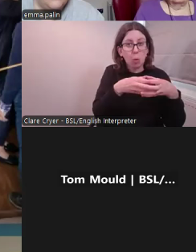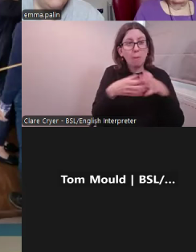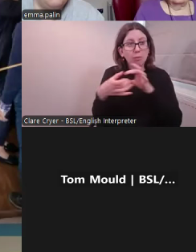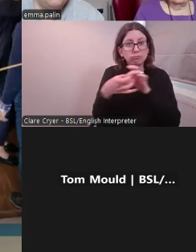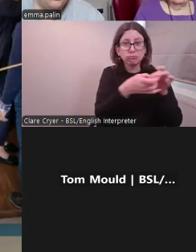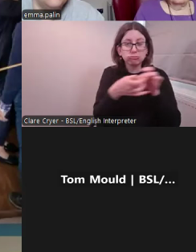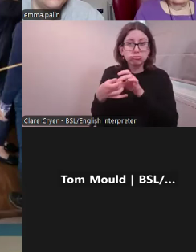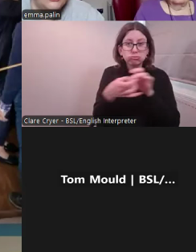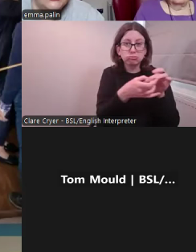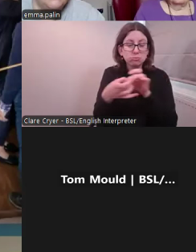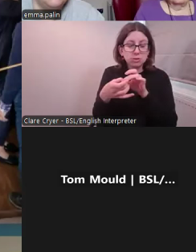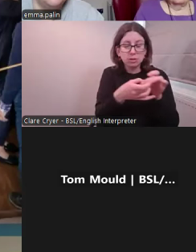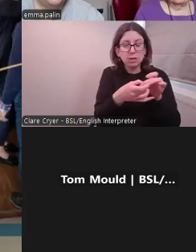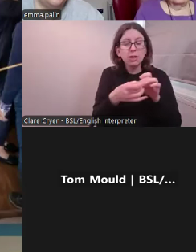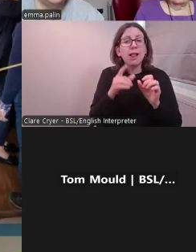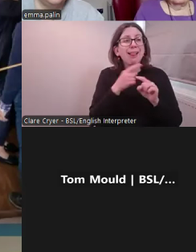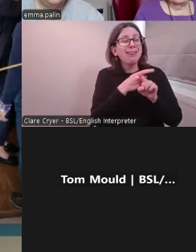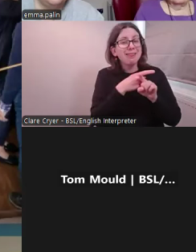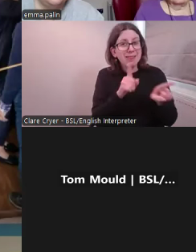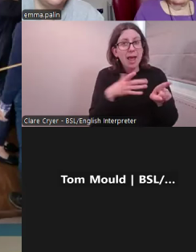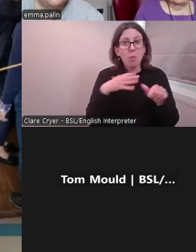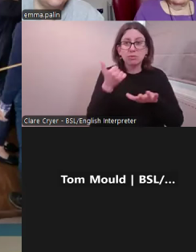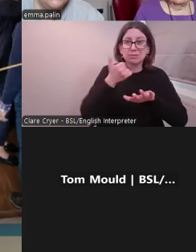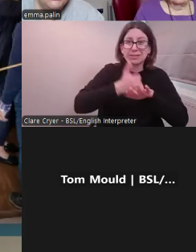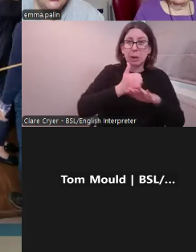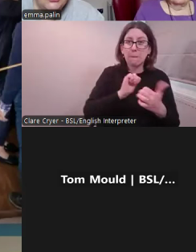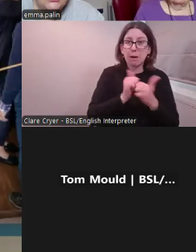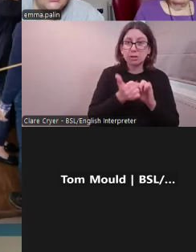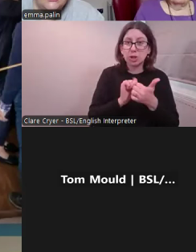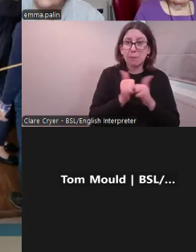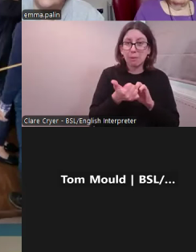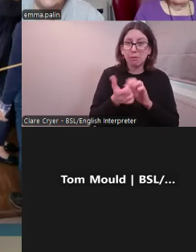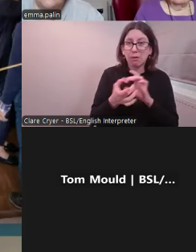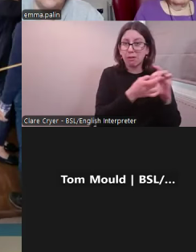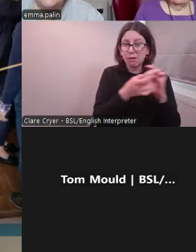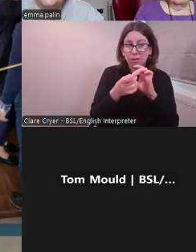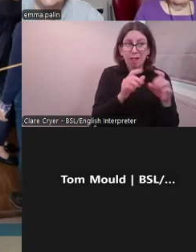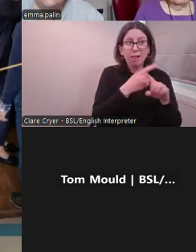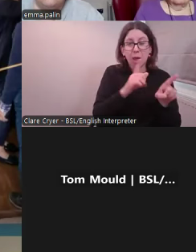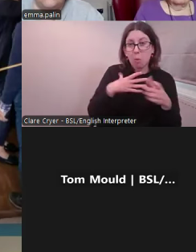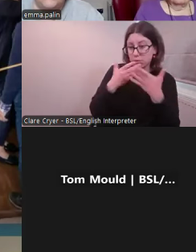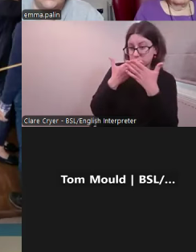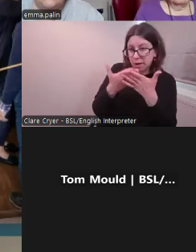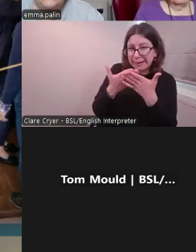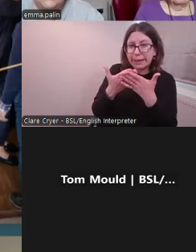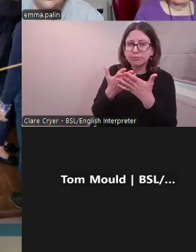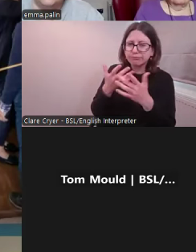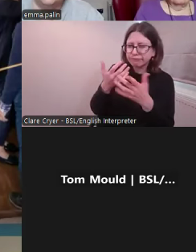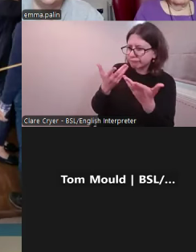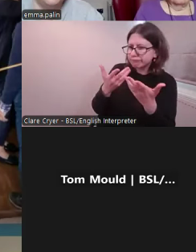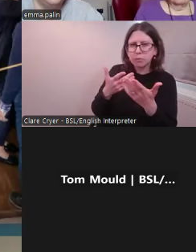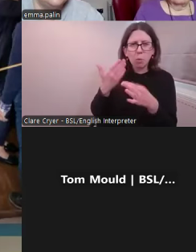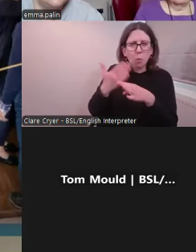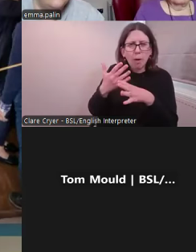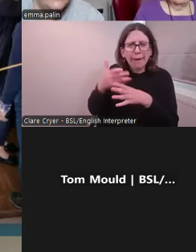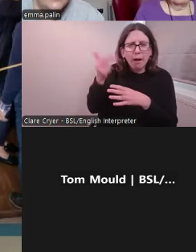They wanted to establish a partnership with us to study and look at the impact of working with the arts